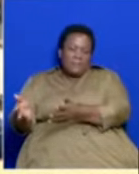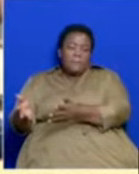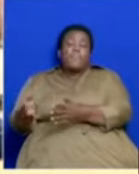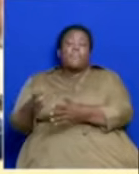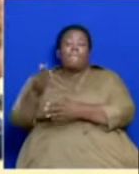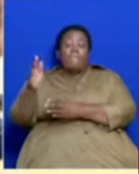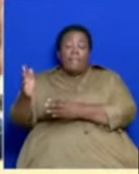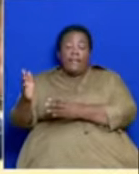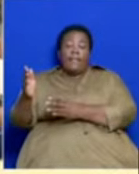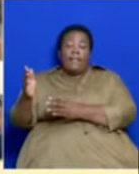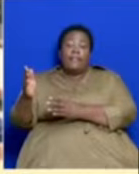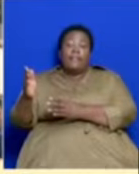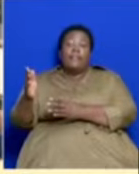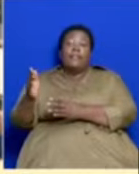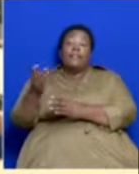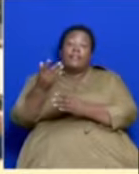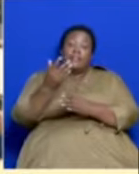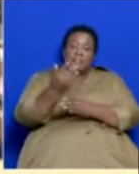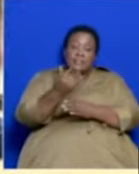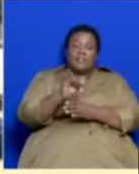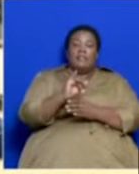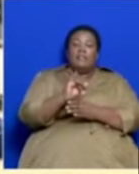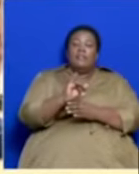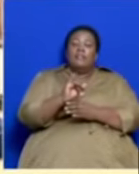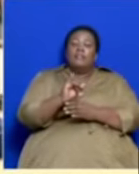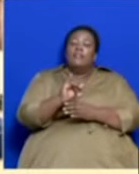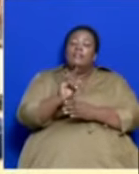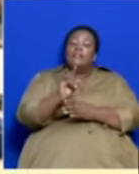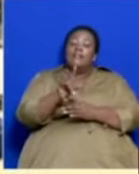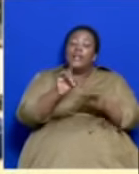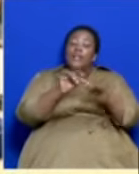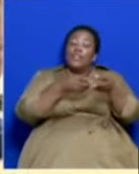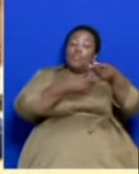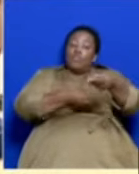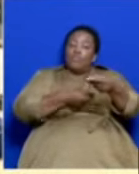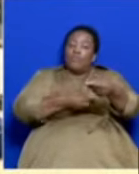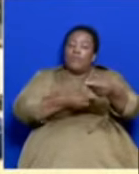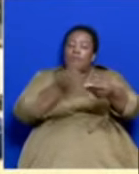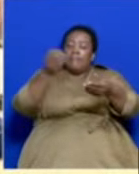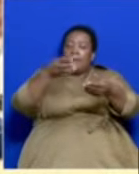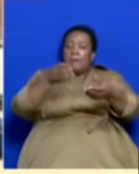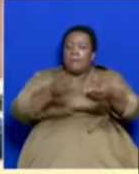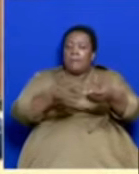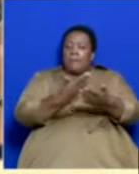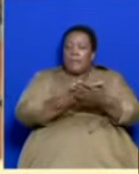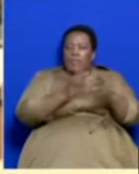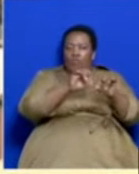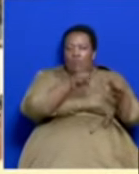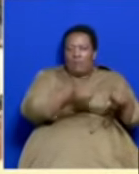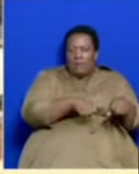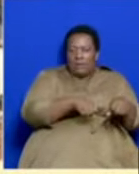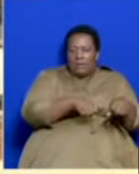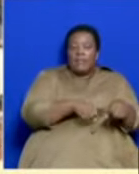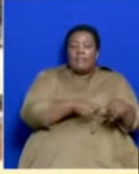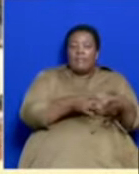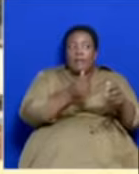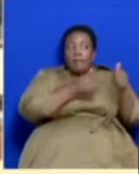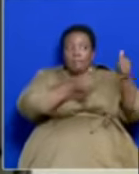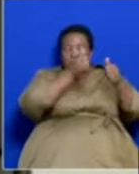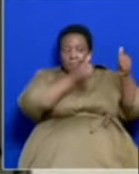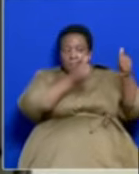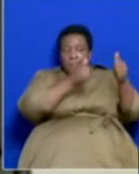fill in that electronic document, and you are able to convince your superior to sign off on